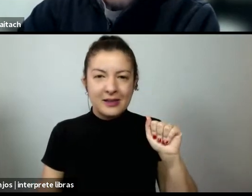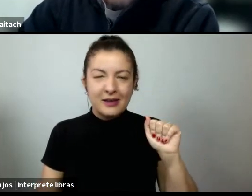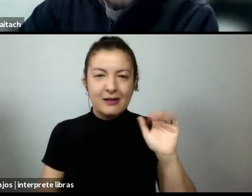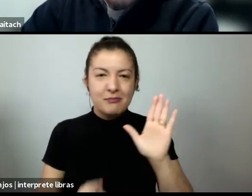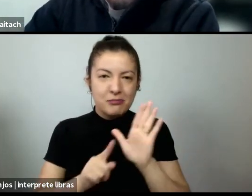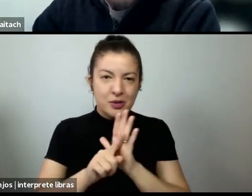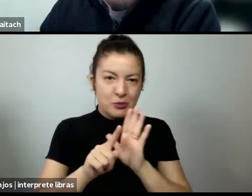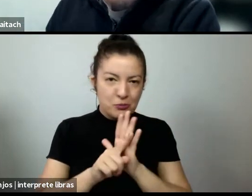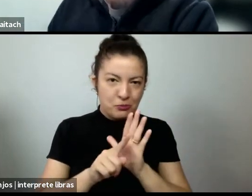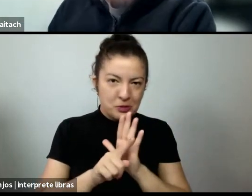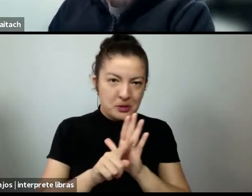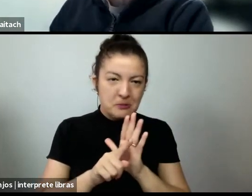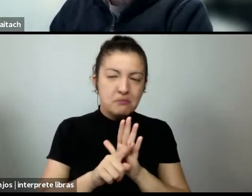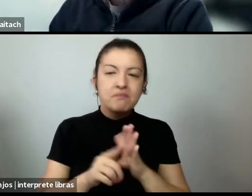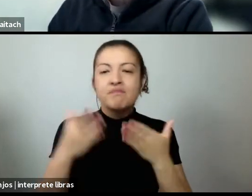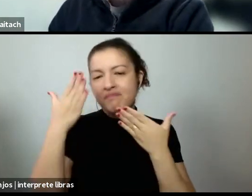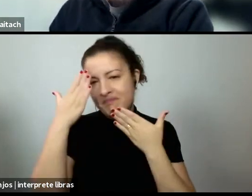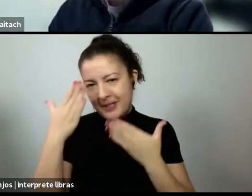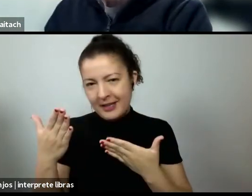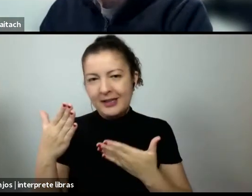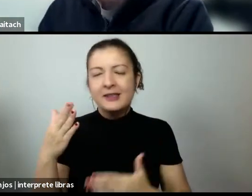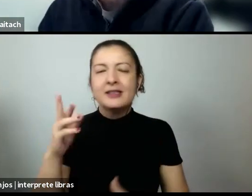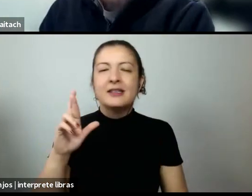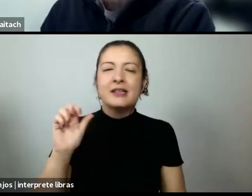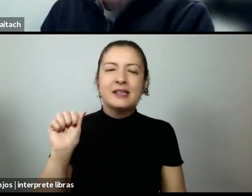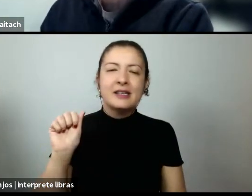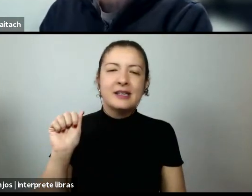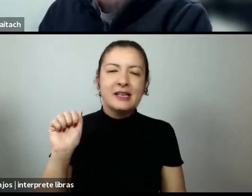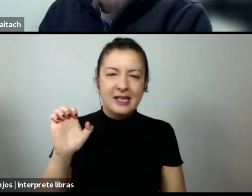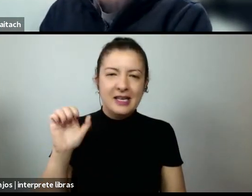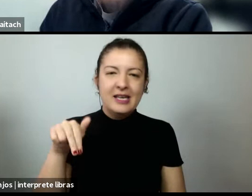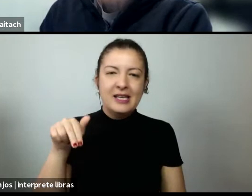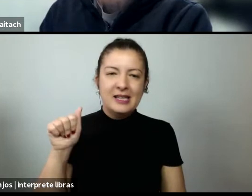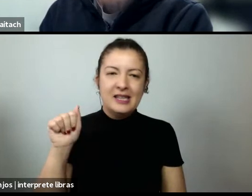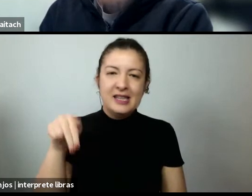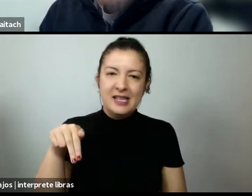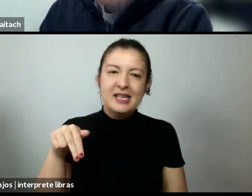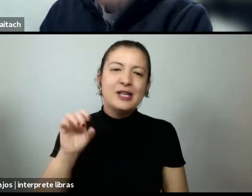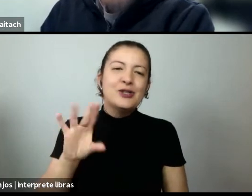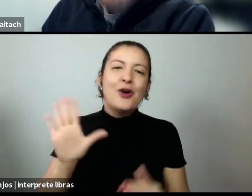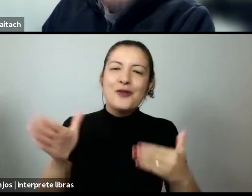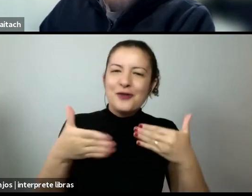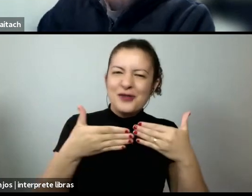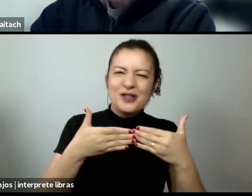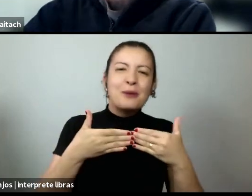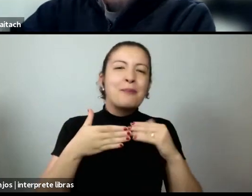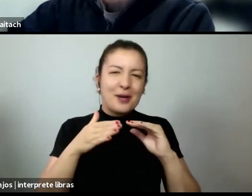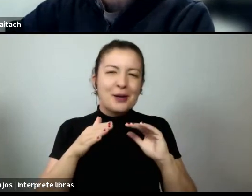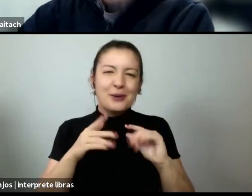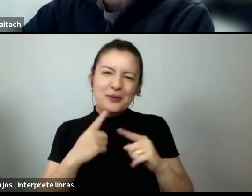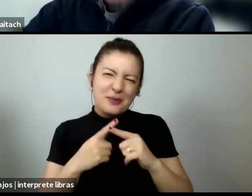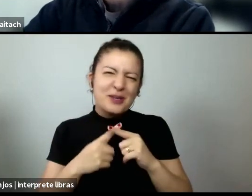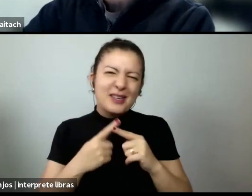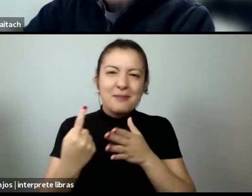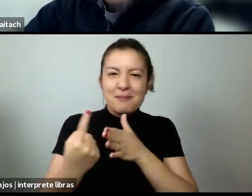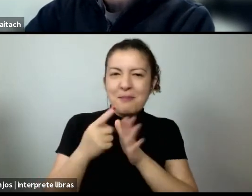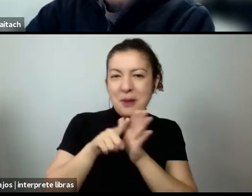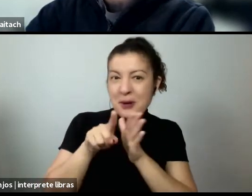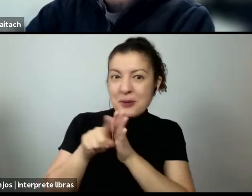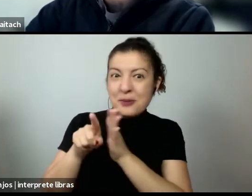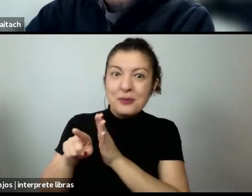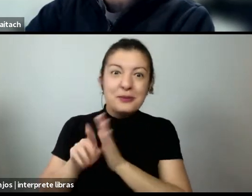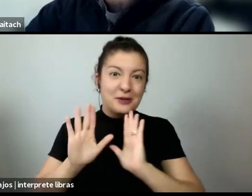Renan. Na verdade, vou apenas fazer um fechamento. Acho que as questões que eu tinha já foram até apresentadas